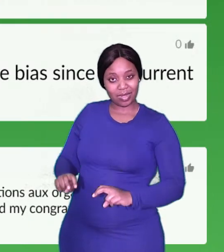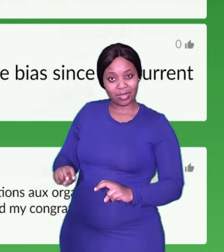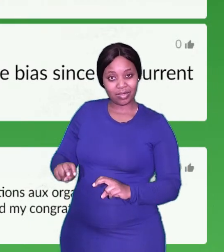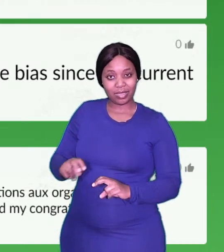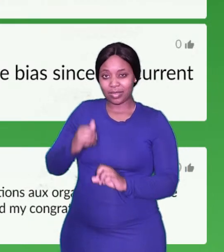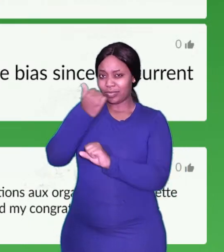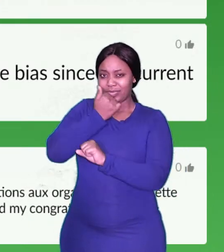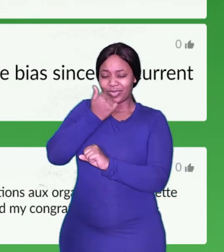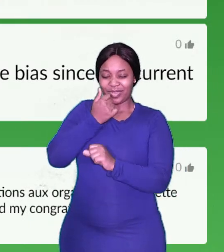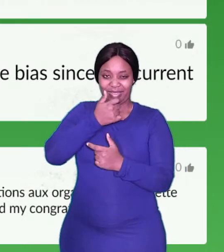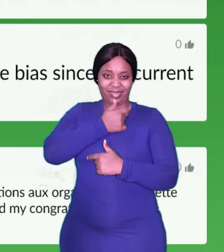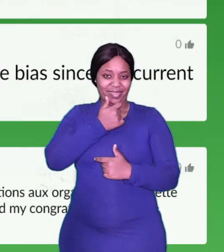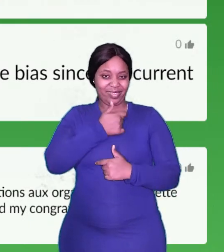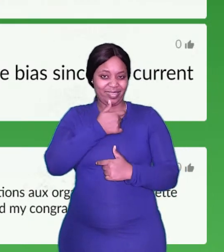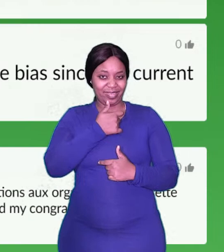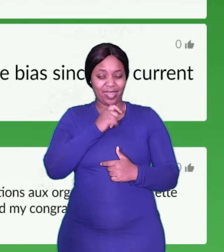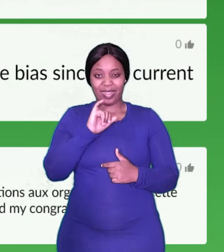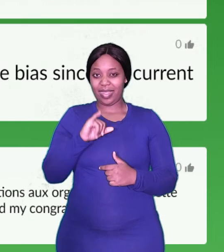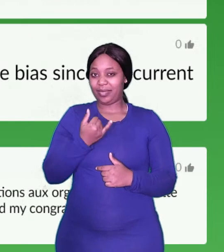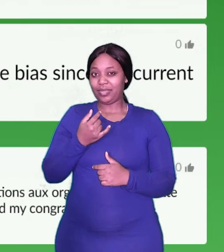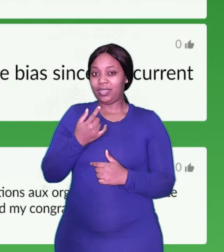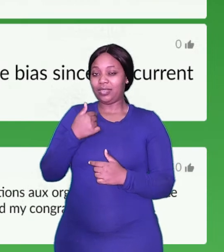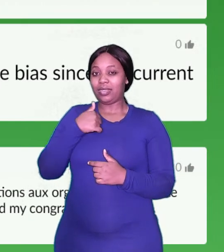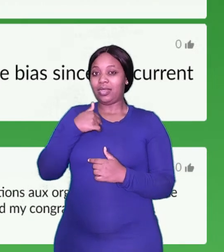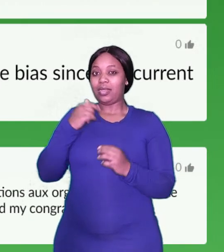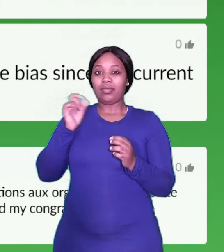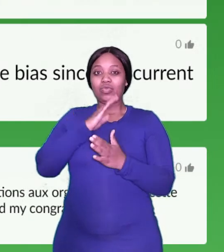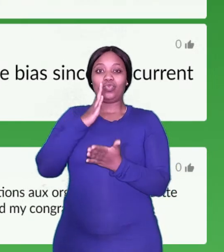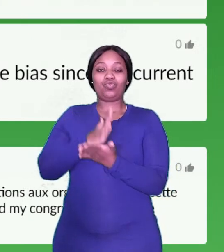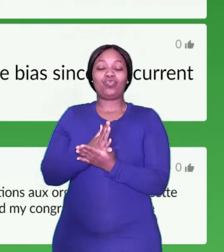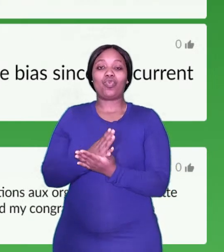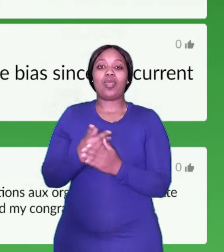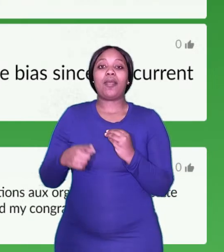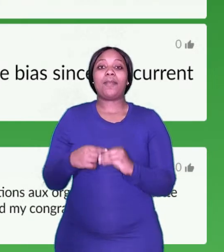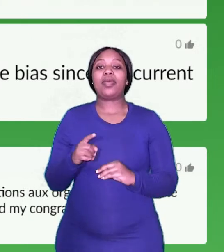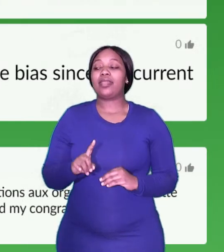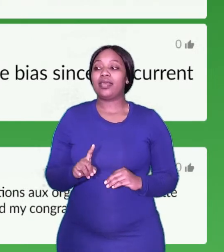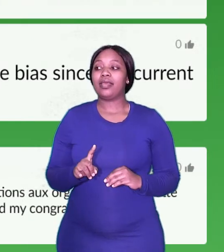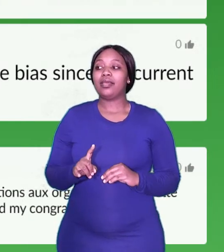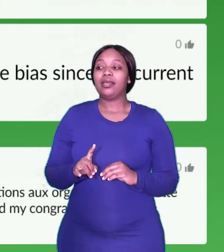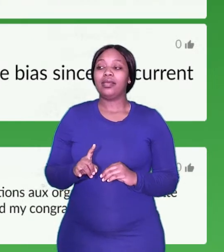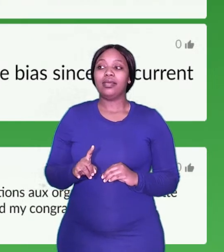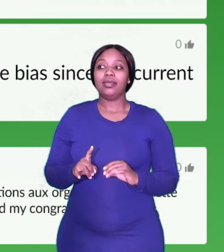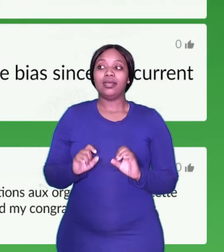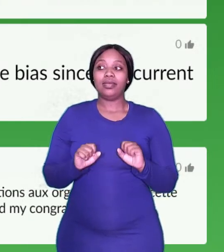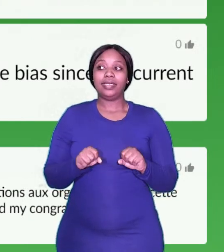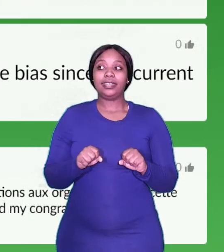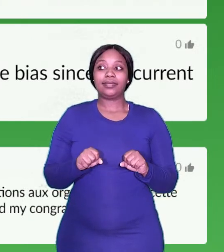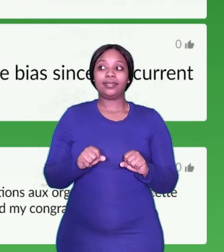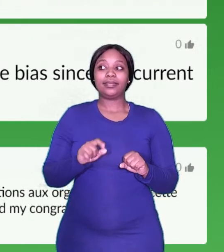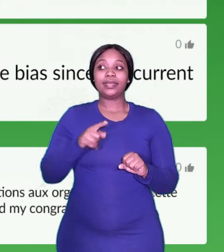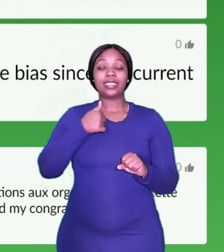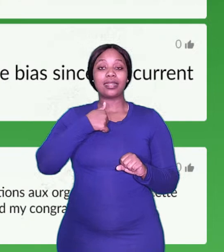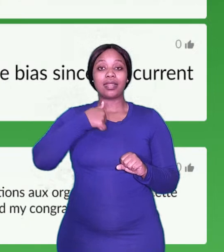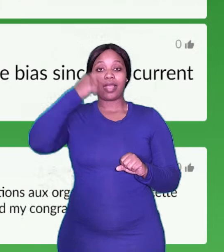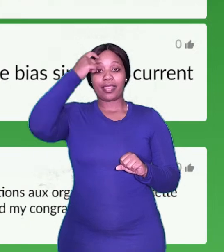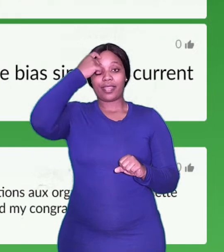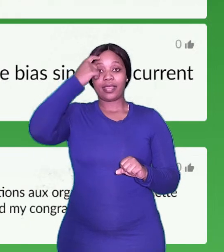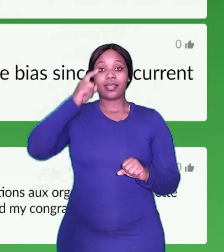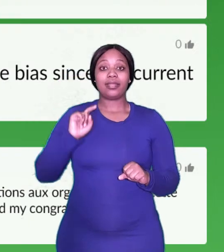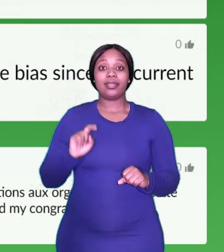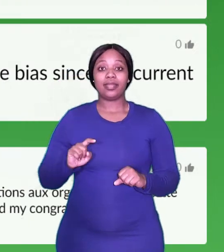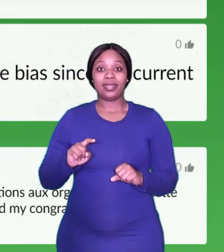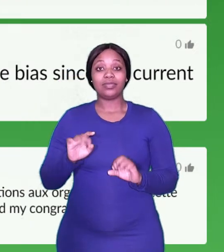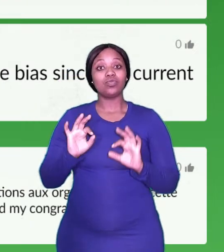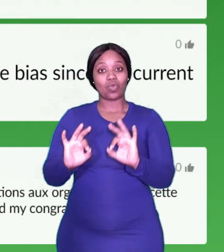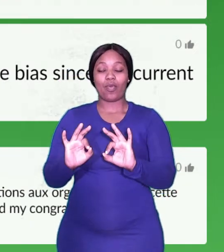Sorry, I'm not quite sure about the. Yeah, I think that is